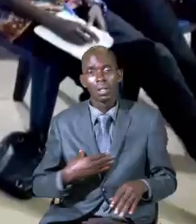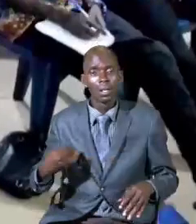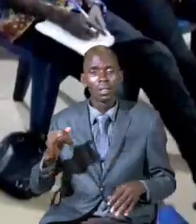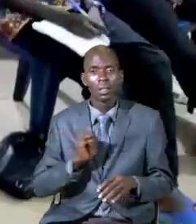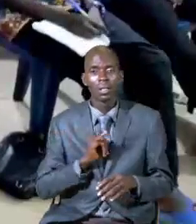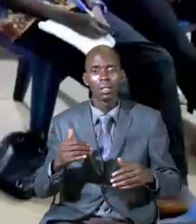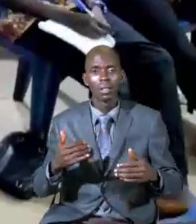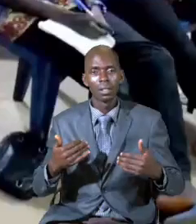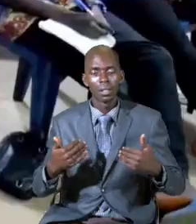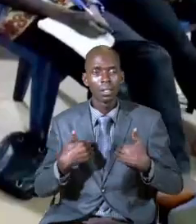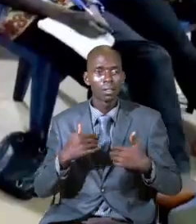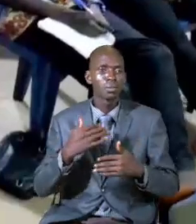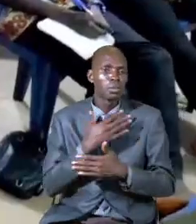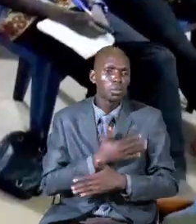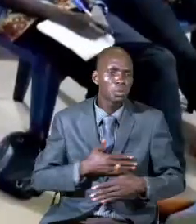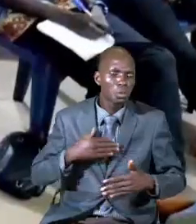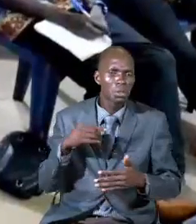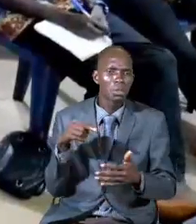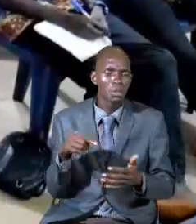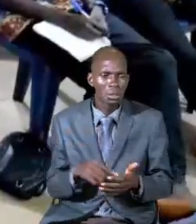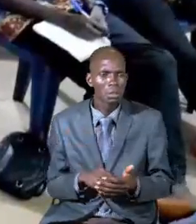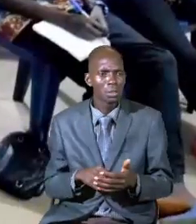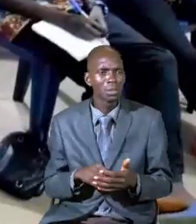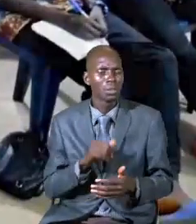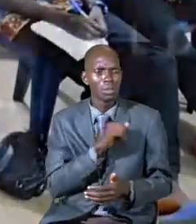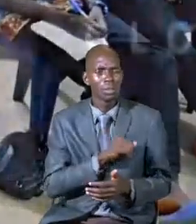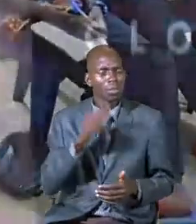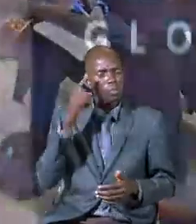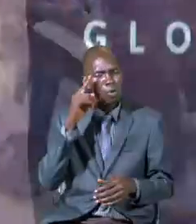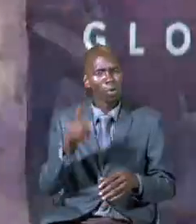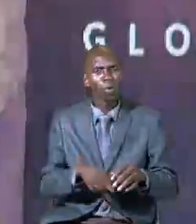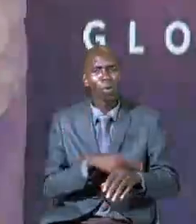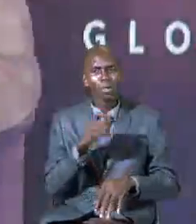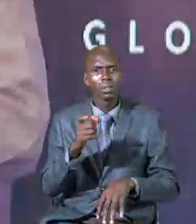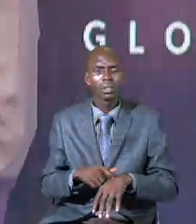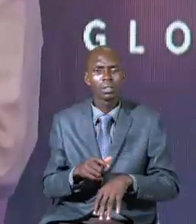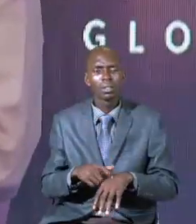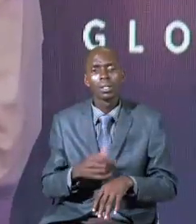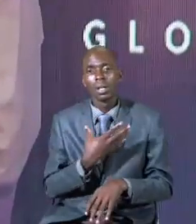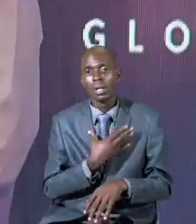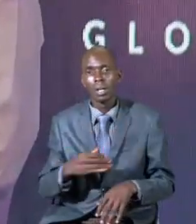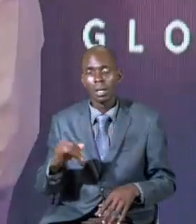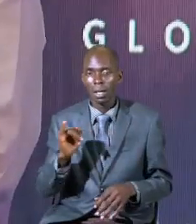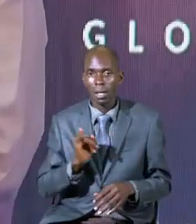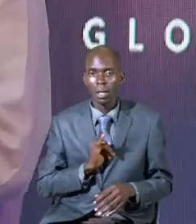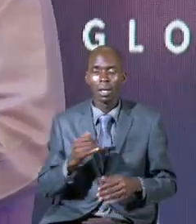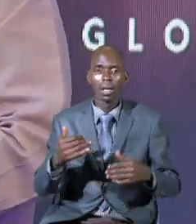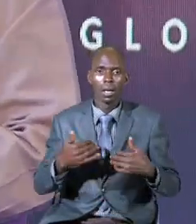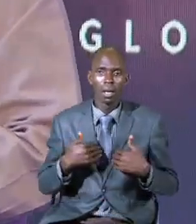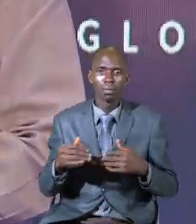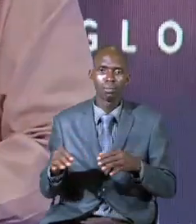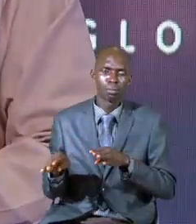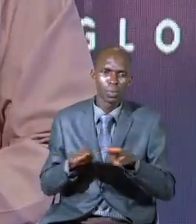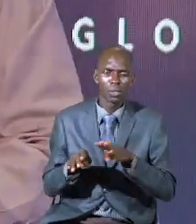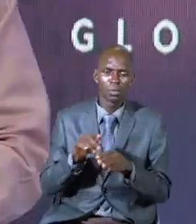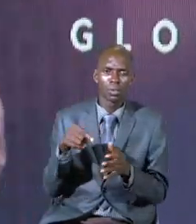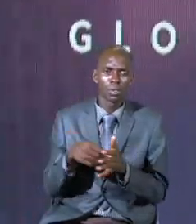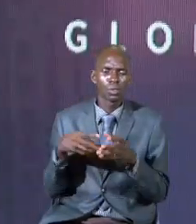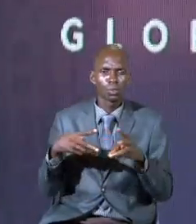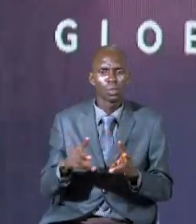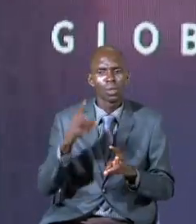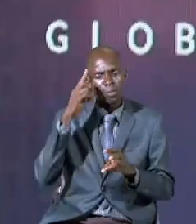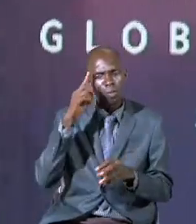such a long time. I have acted this way for such a long time. And